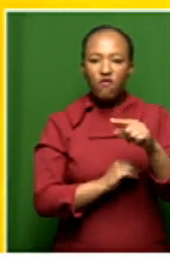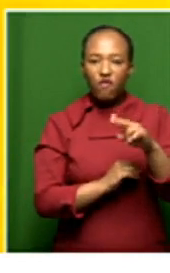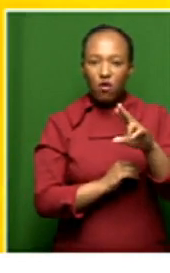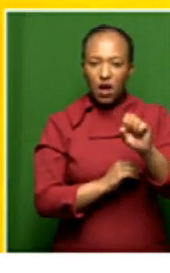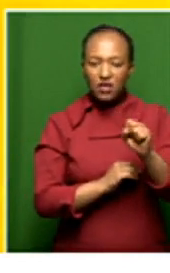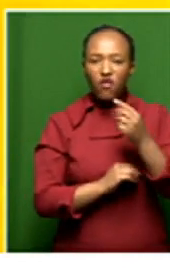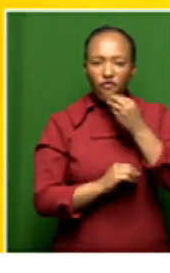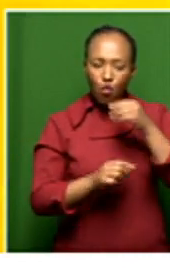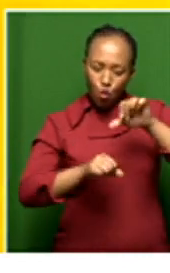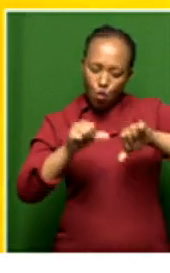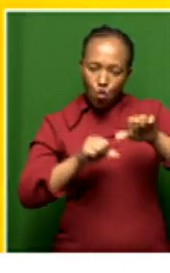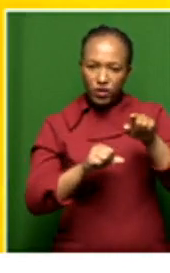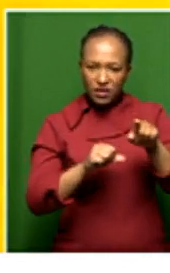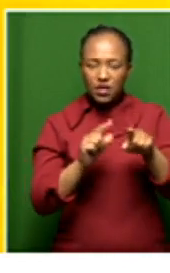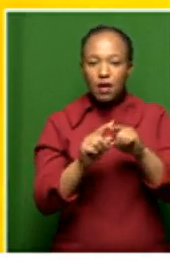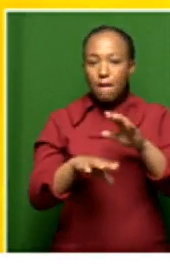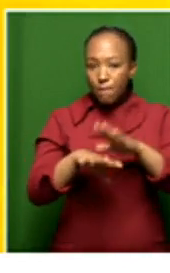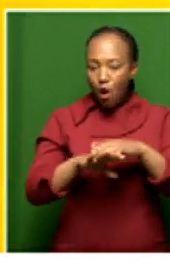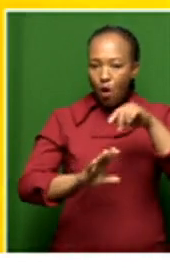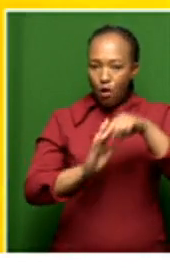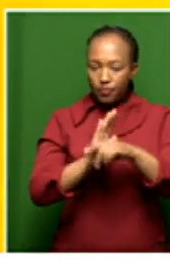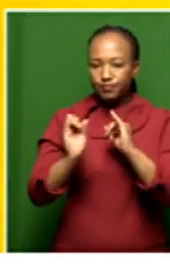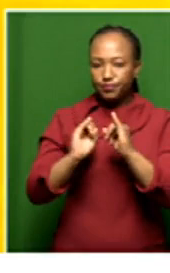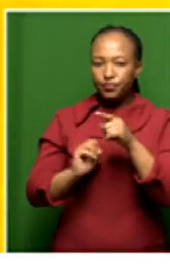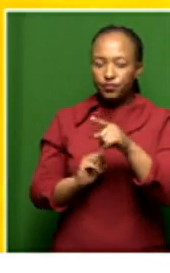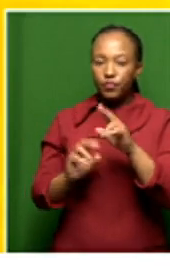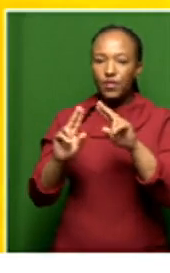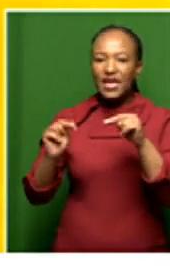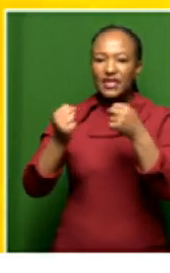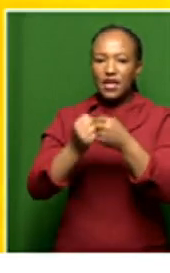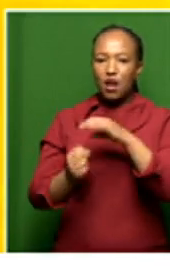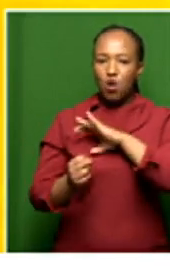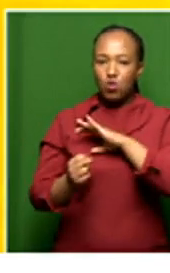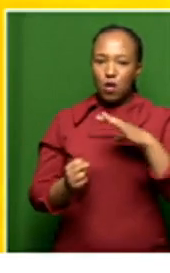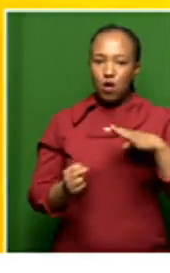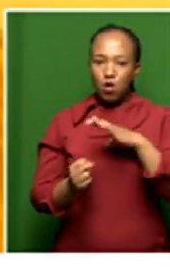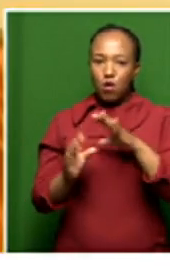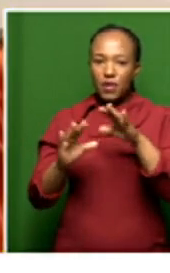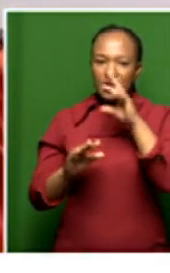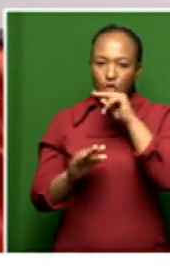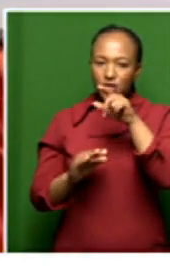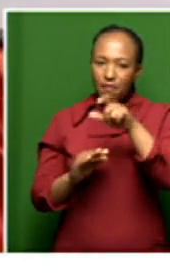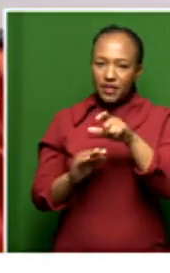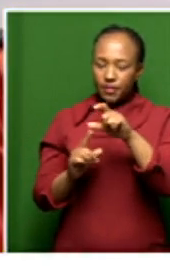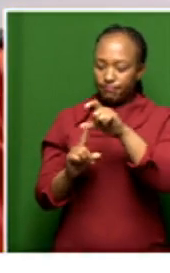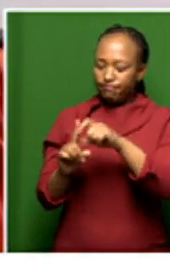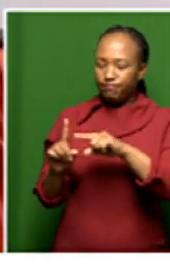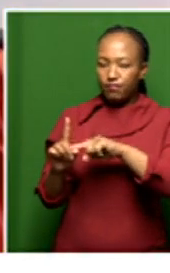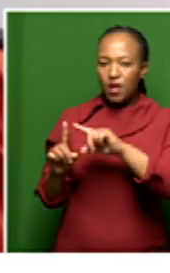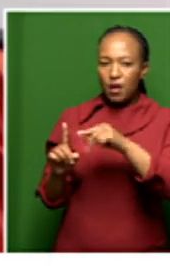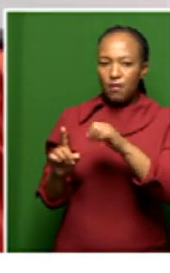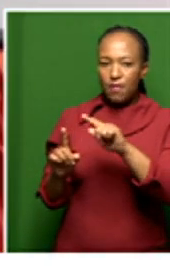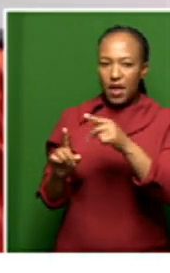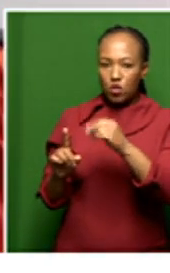in foodstuffs. So for more on this, we're joined by the National Consumer Commission spokesperson, Phetho Ntaba. Phetho, good to speak to you. Welcome to